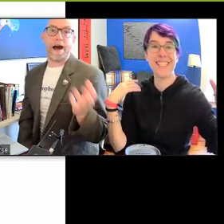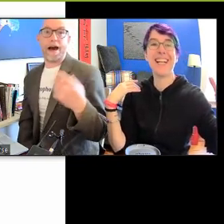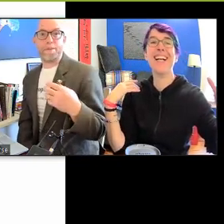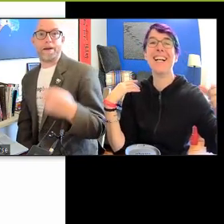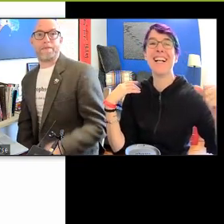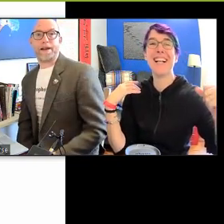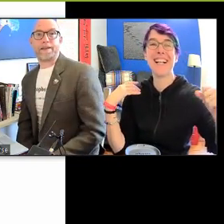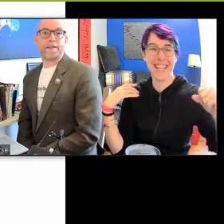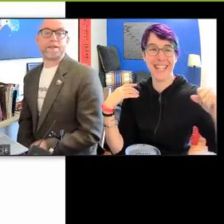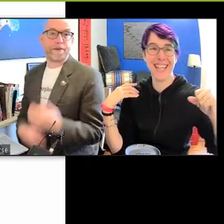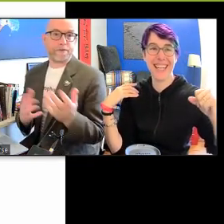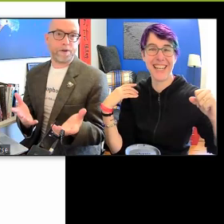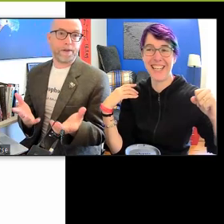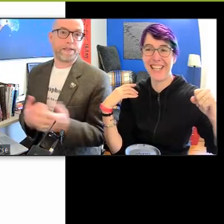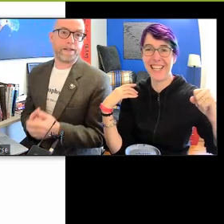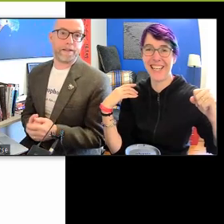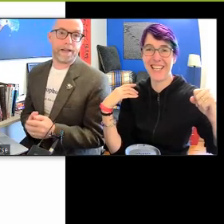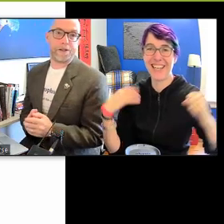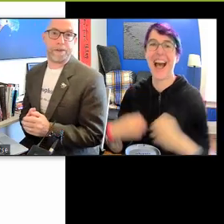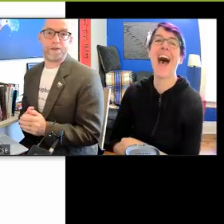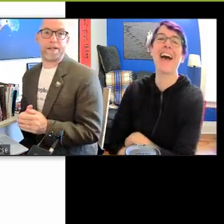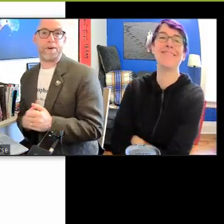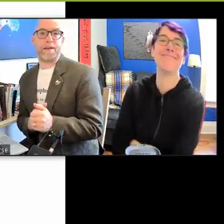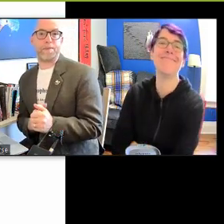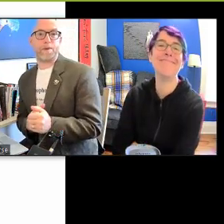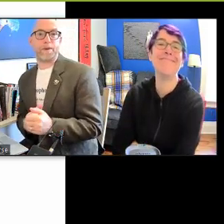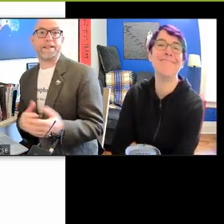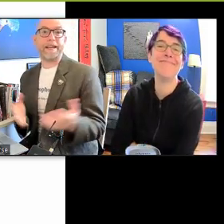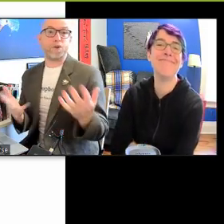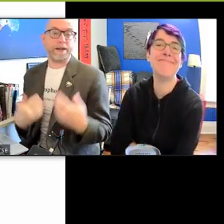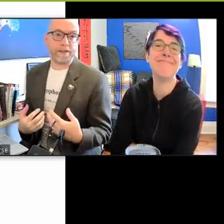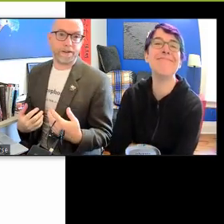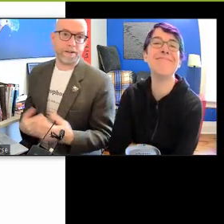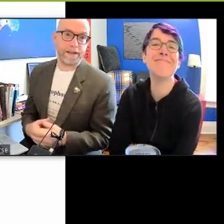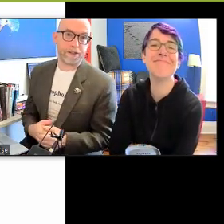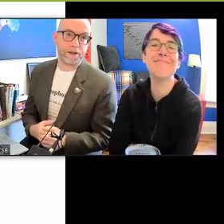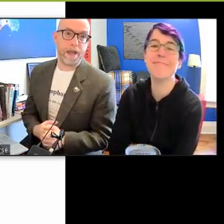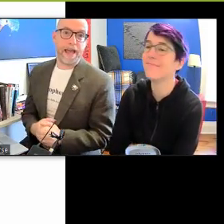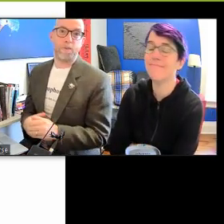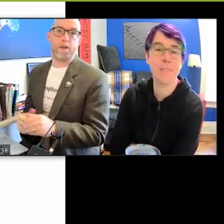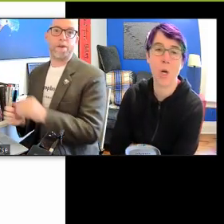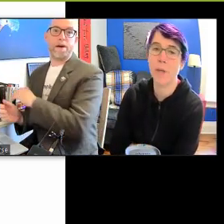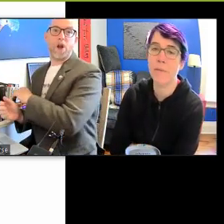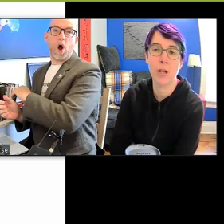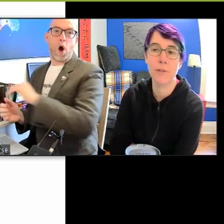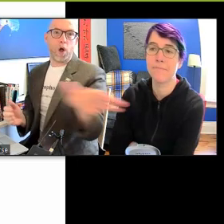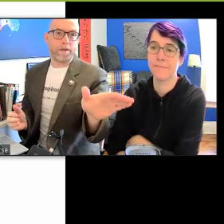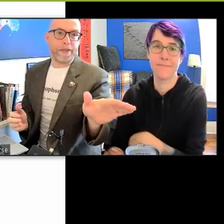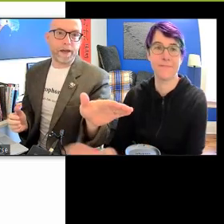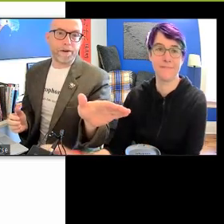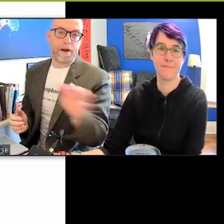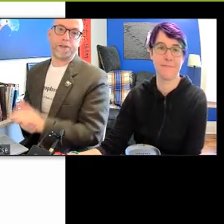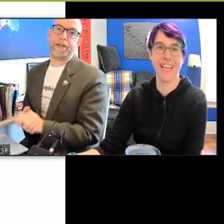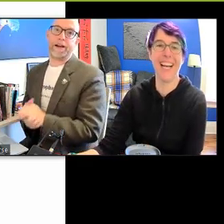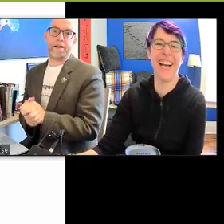lot. I bring up the fact that this is a very vertebrate-centered lecture because we're talking about hemoglobin. Take 2700 next term and we'll learn about all of